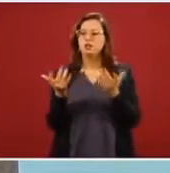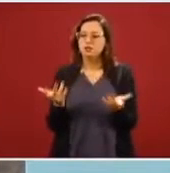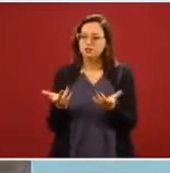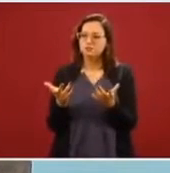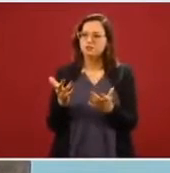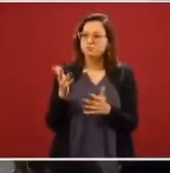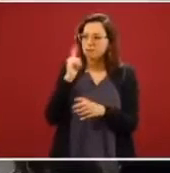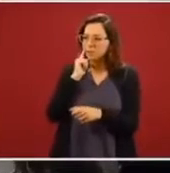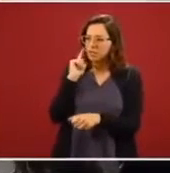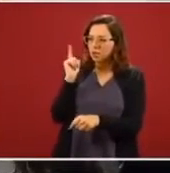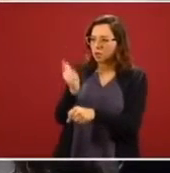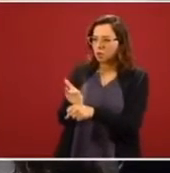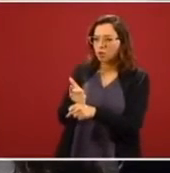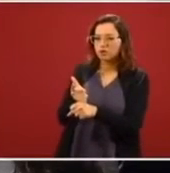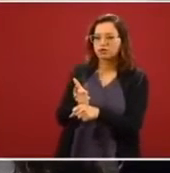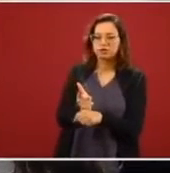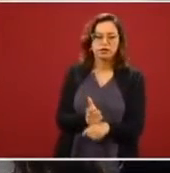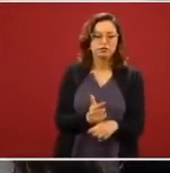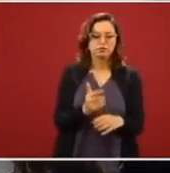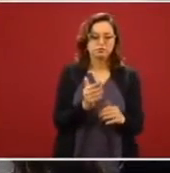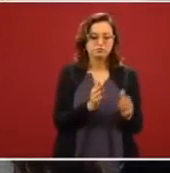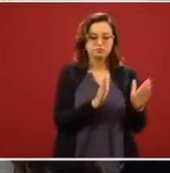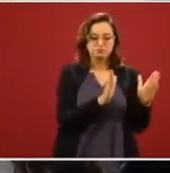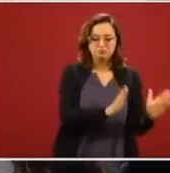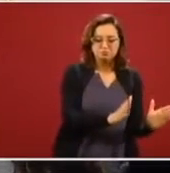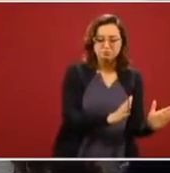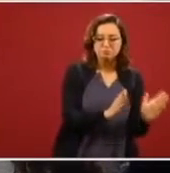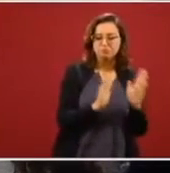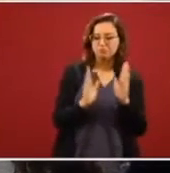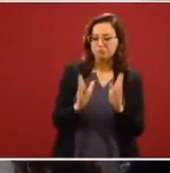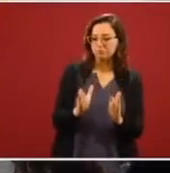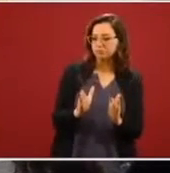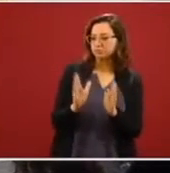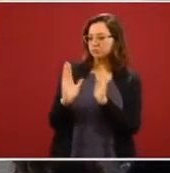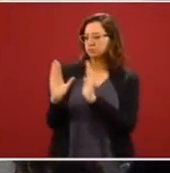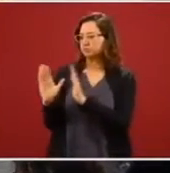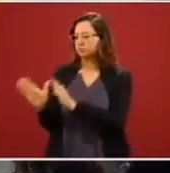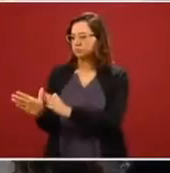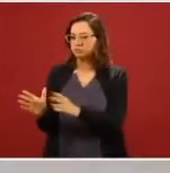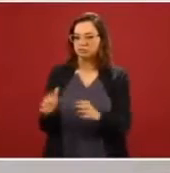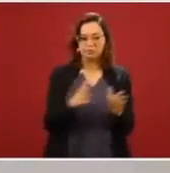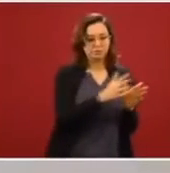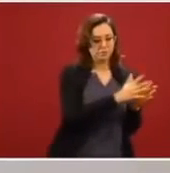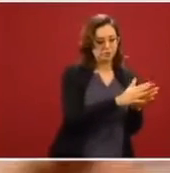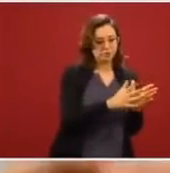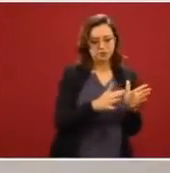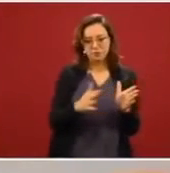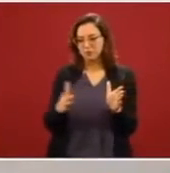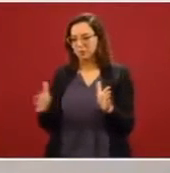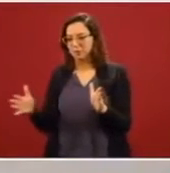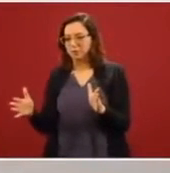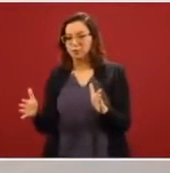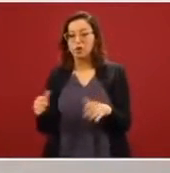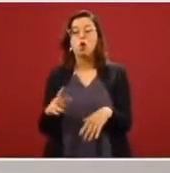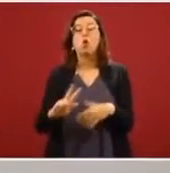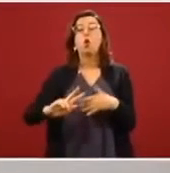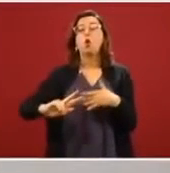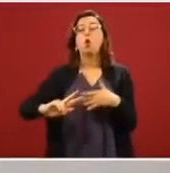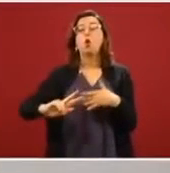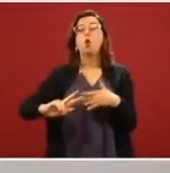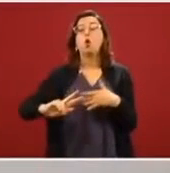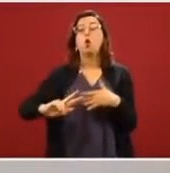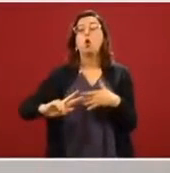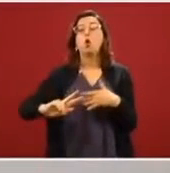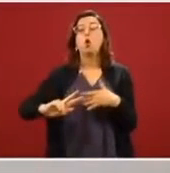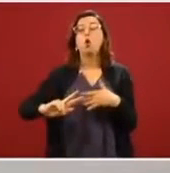escenarios phases que or pueden, scenes transitar en that el curso can de esta epidemia. happen Me during gustaría this volvernos epidemic. a decir